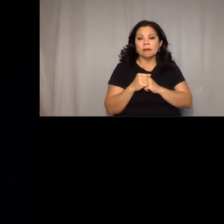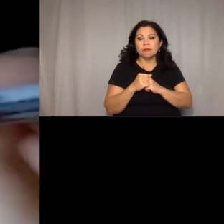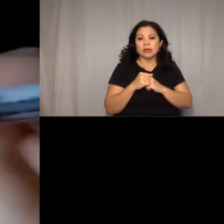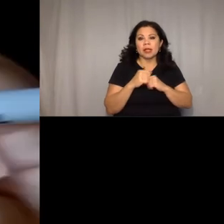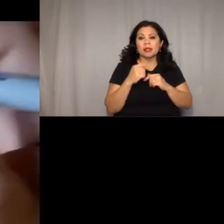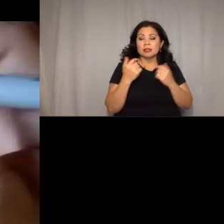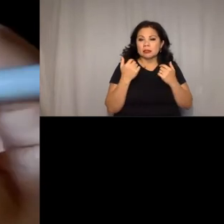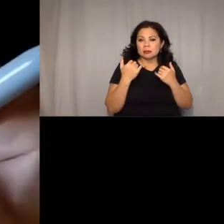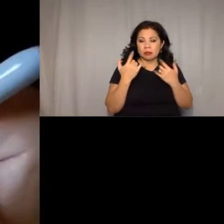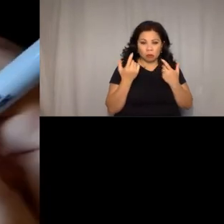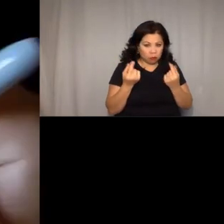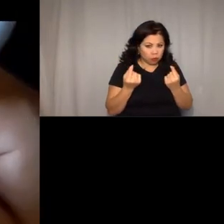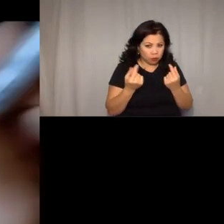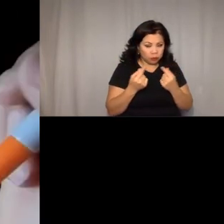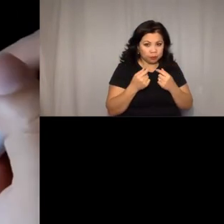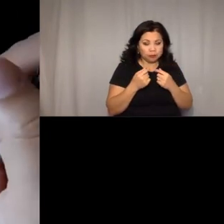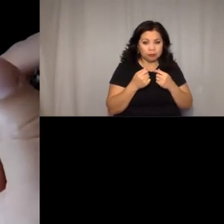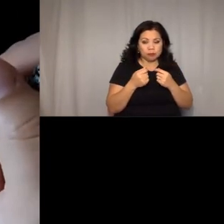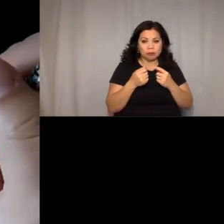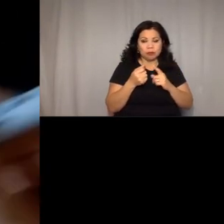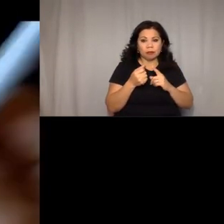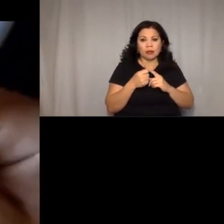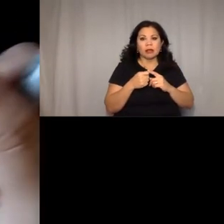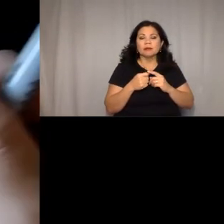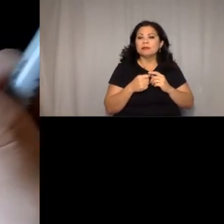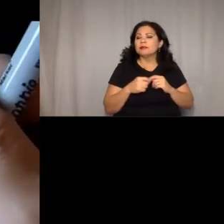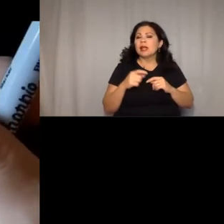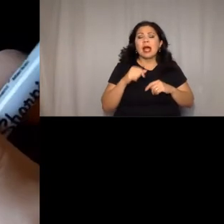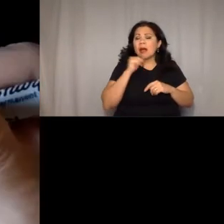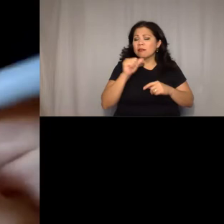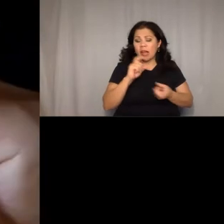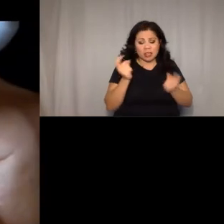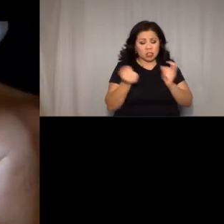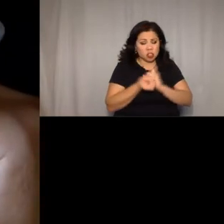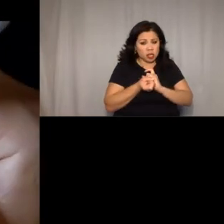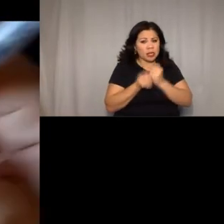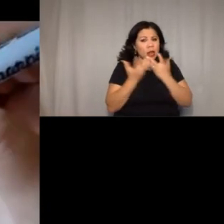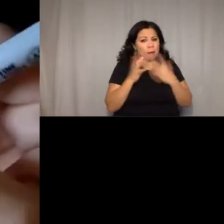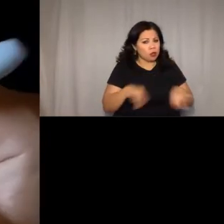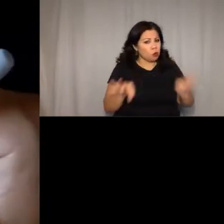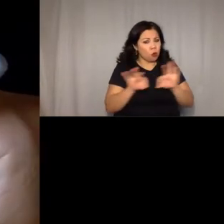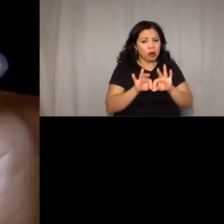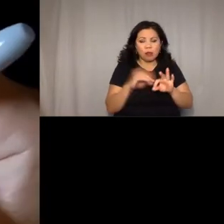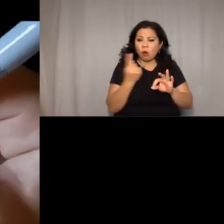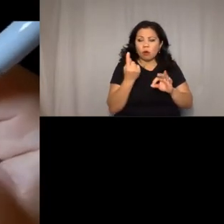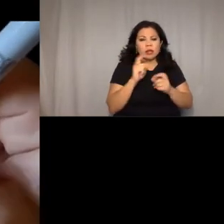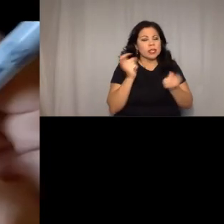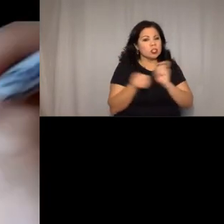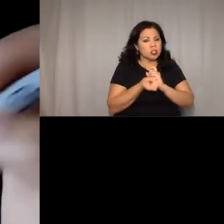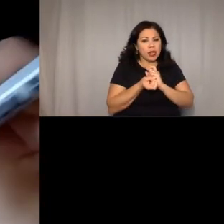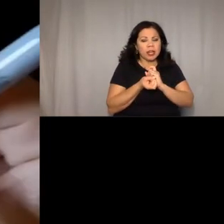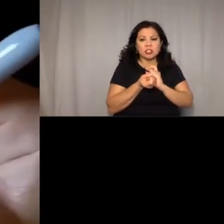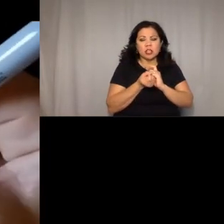go. Now, I listed out my primes for each. I haven't changed the value of it. I just changed the way that it looks. I just broke 8